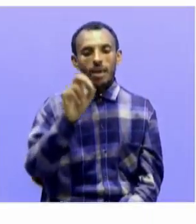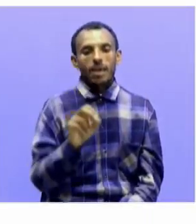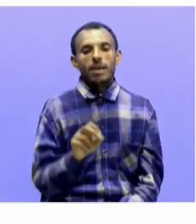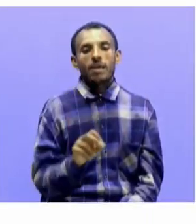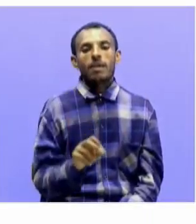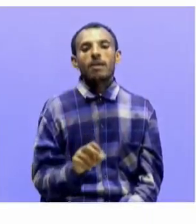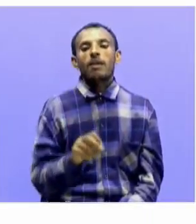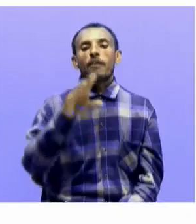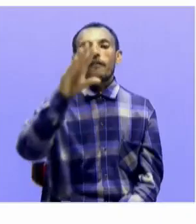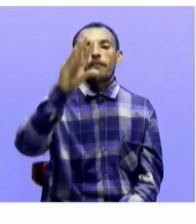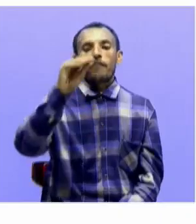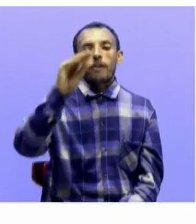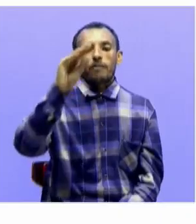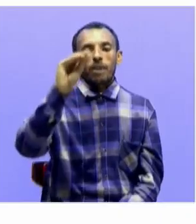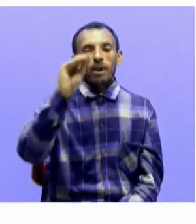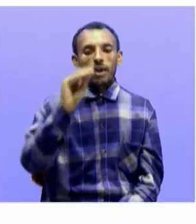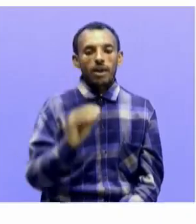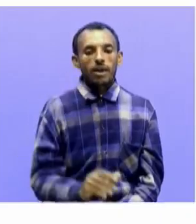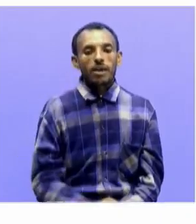15,